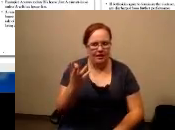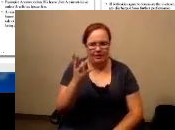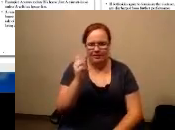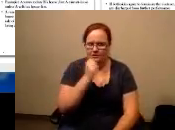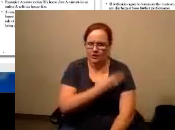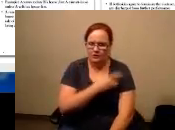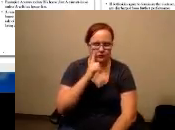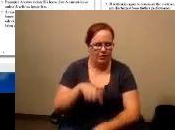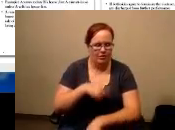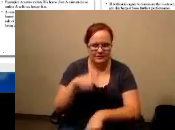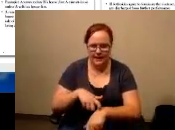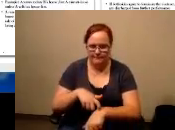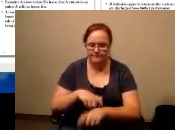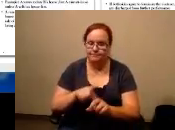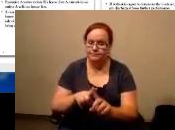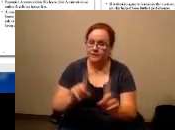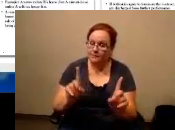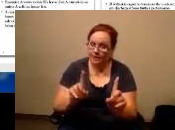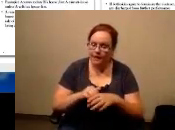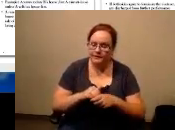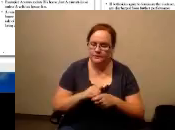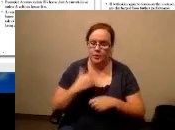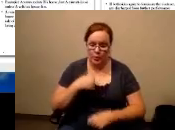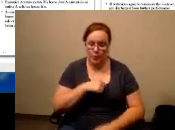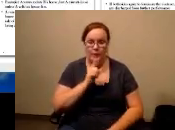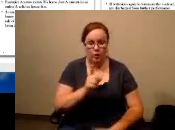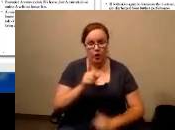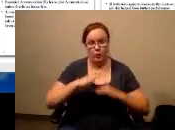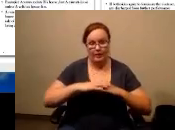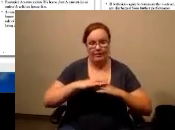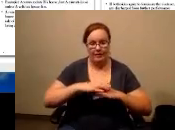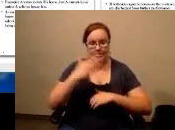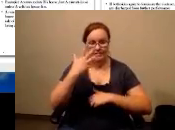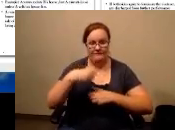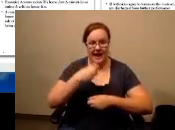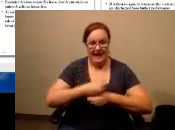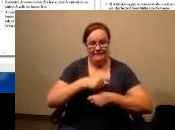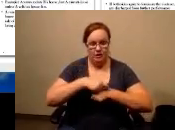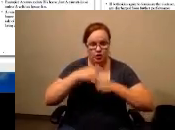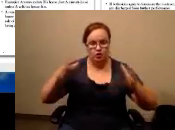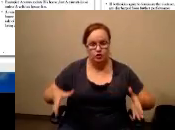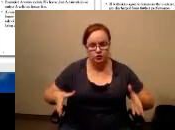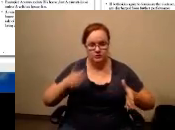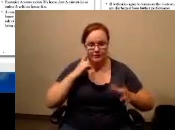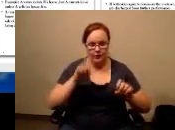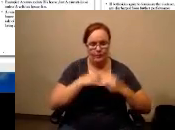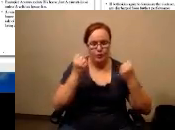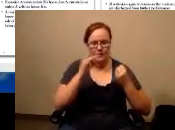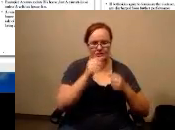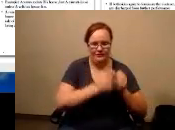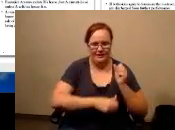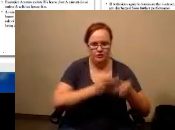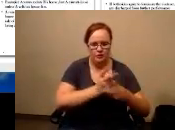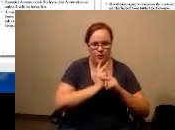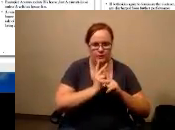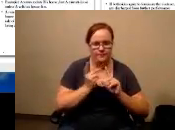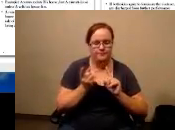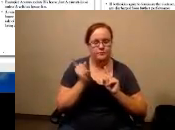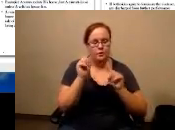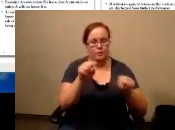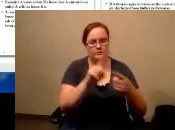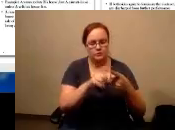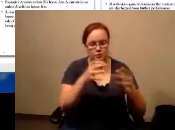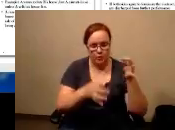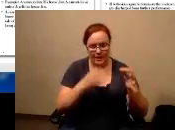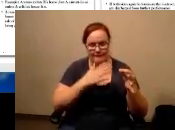time. But we were within 5 years of the breach of each loan. So we went to court and we argued